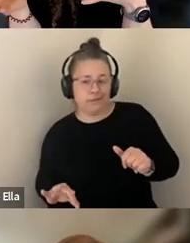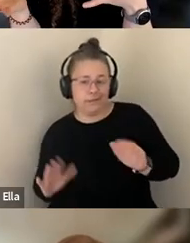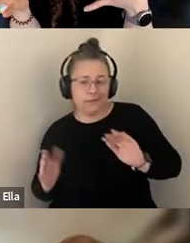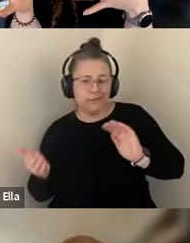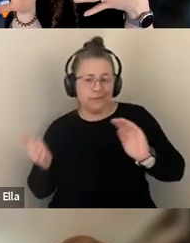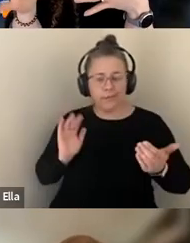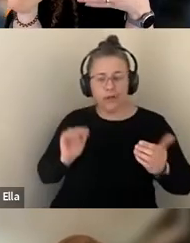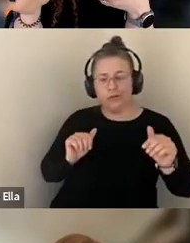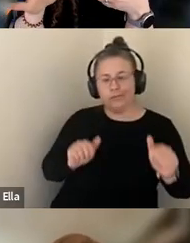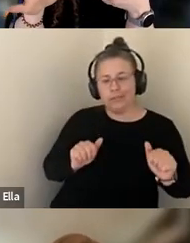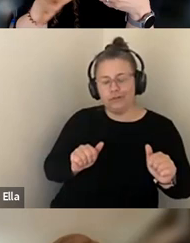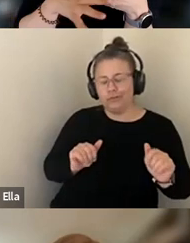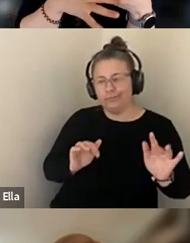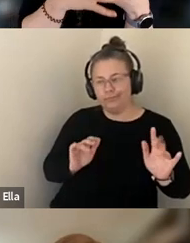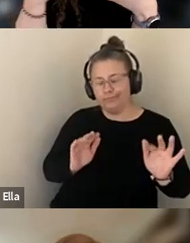potential